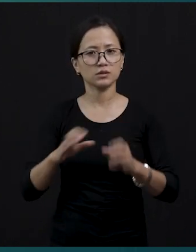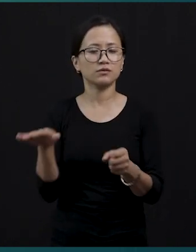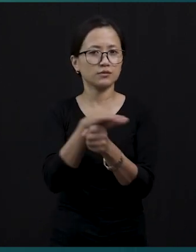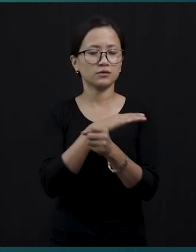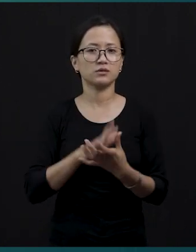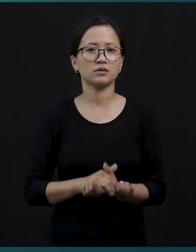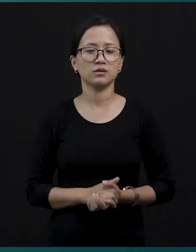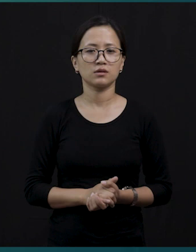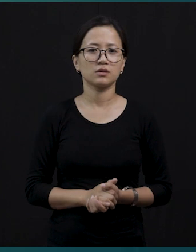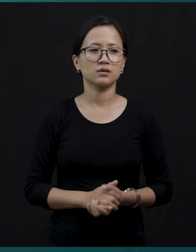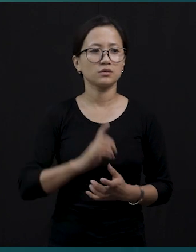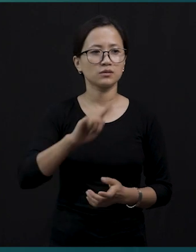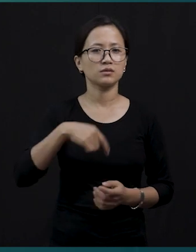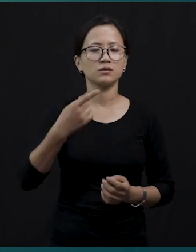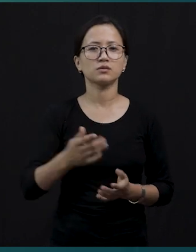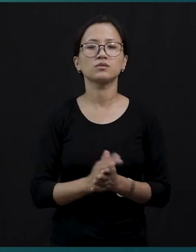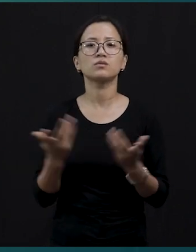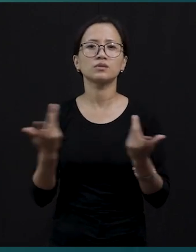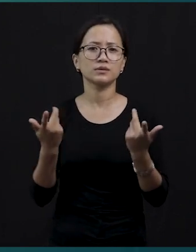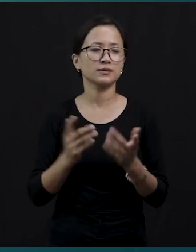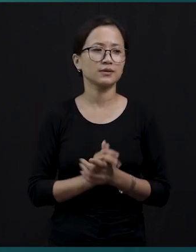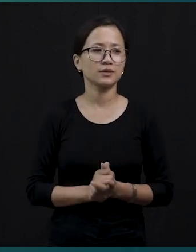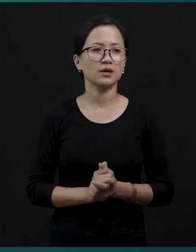Okay. Next, what do you have?